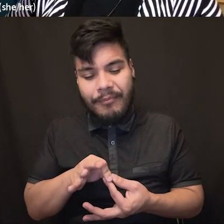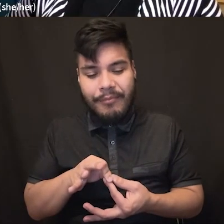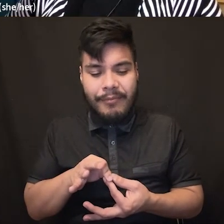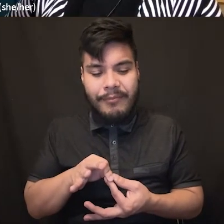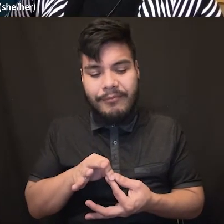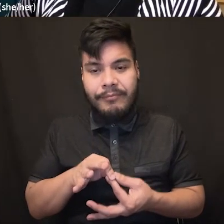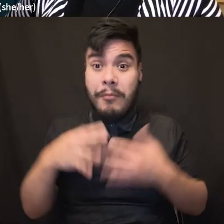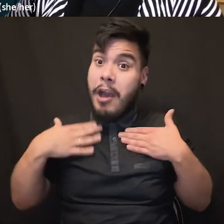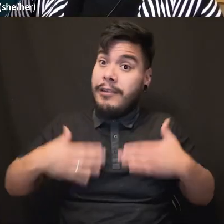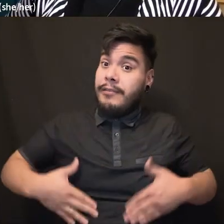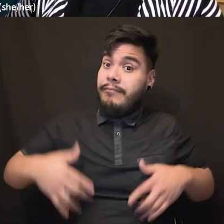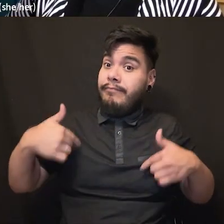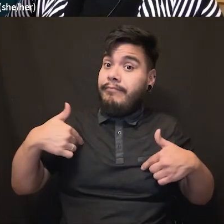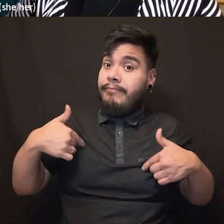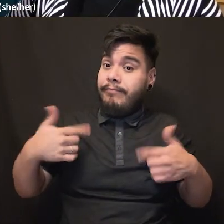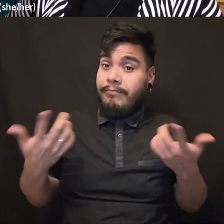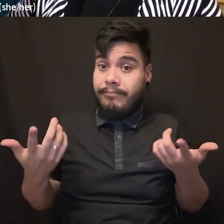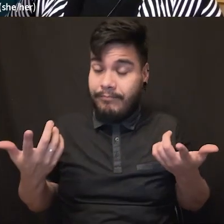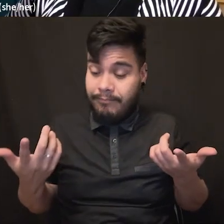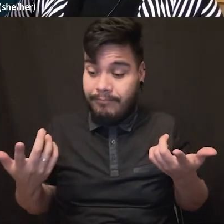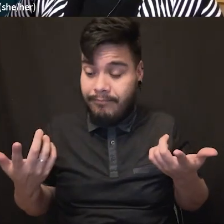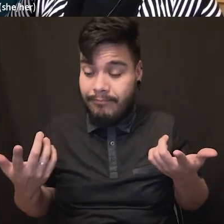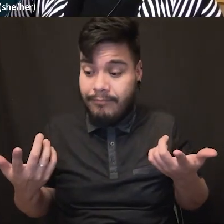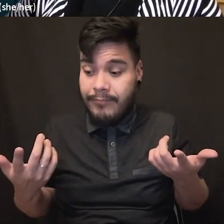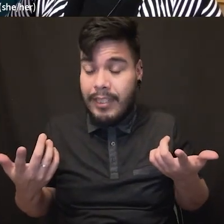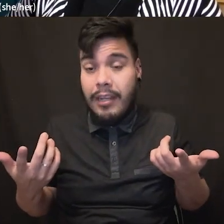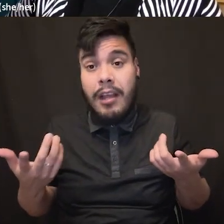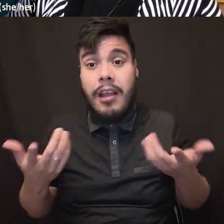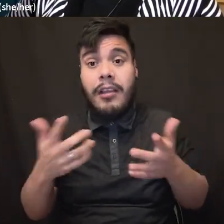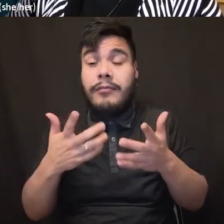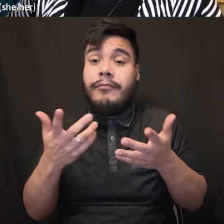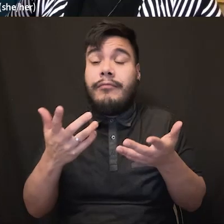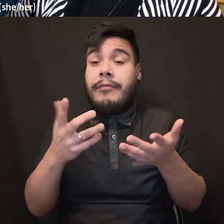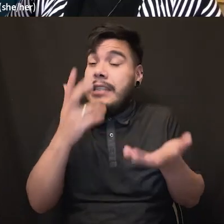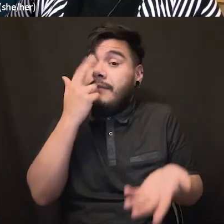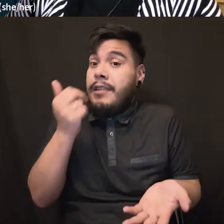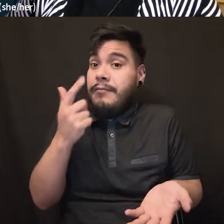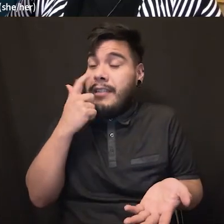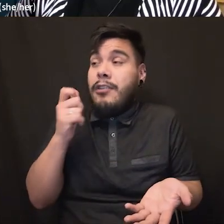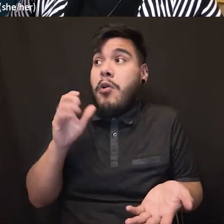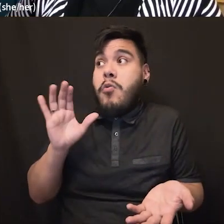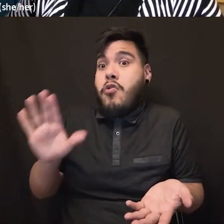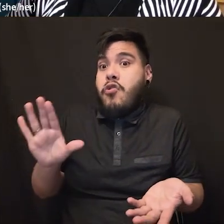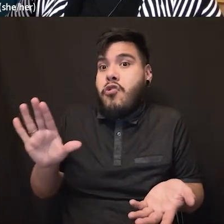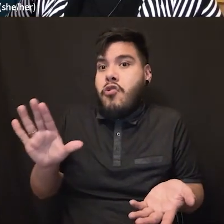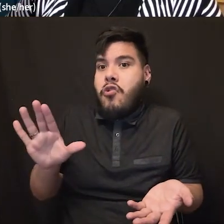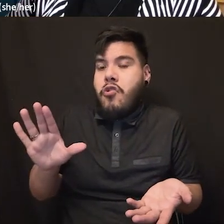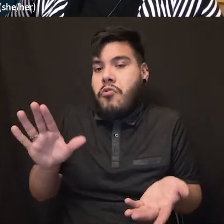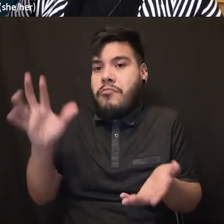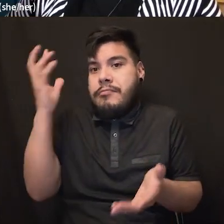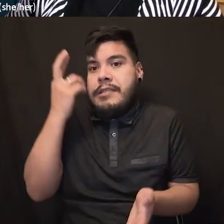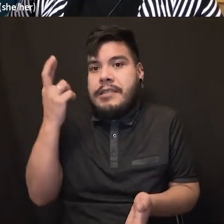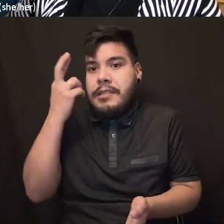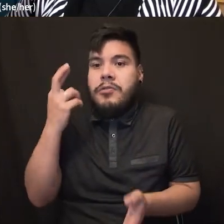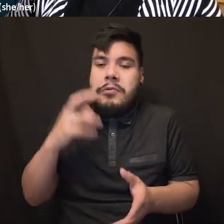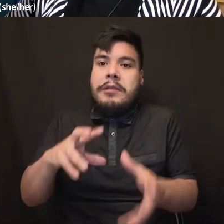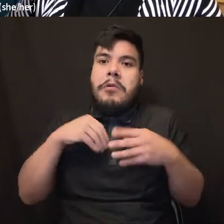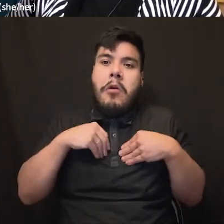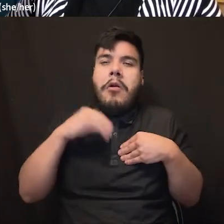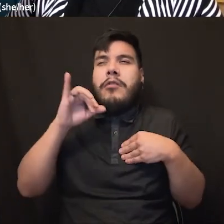like bodies in a way. You know, it's funny because her justification for taking this film called Ghost in the